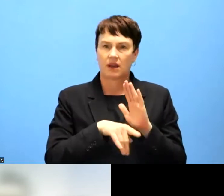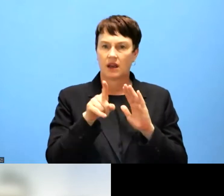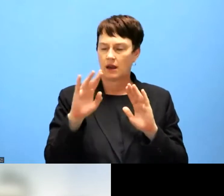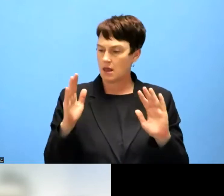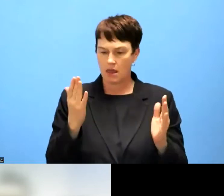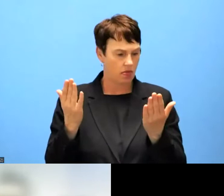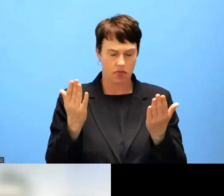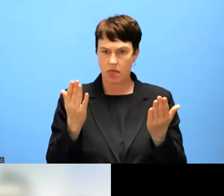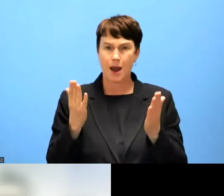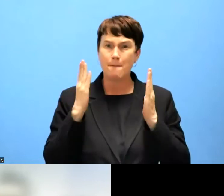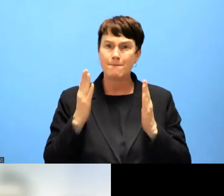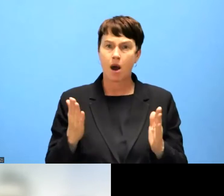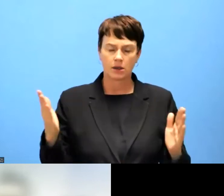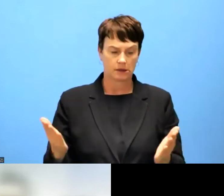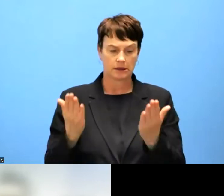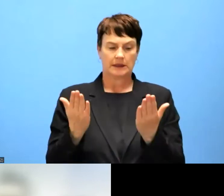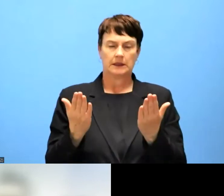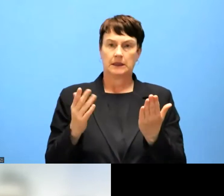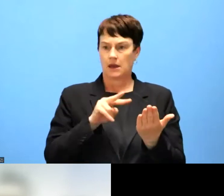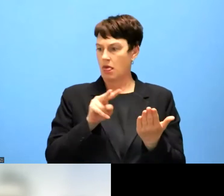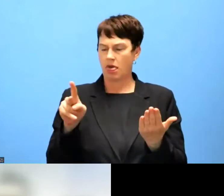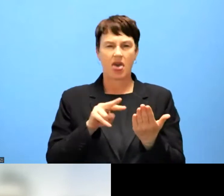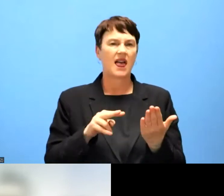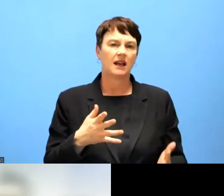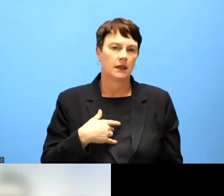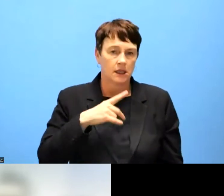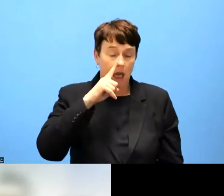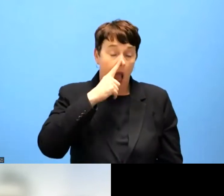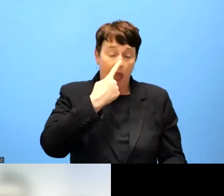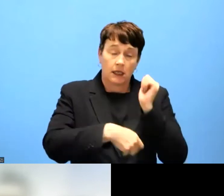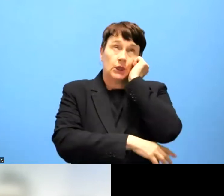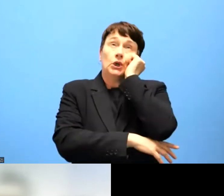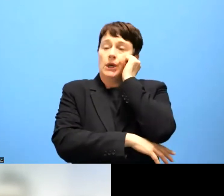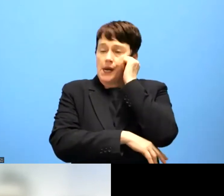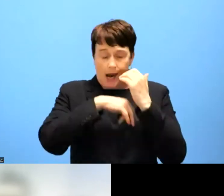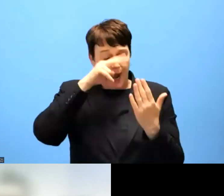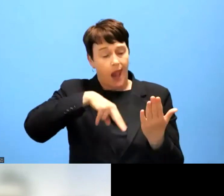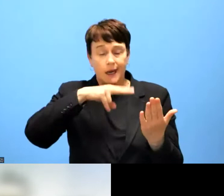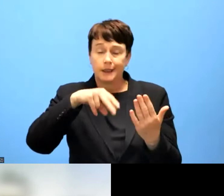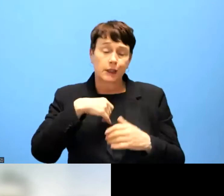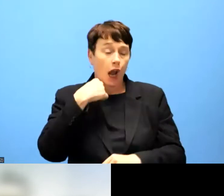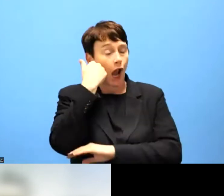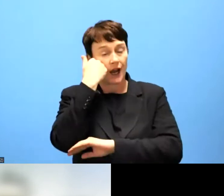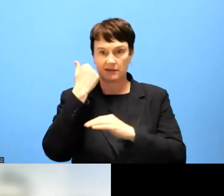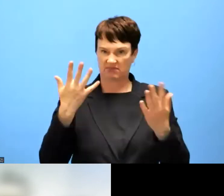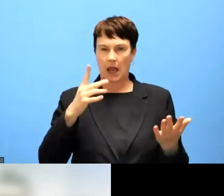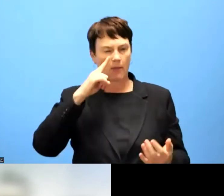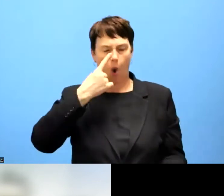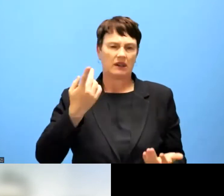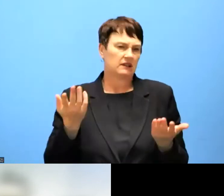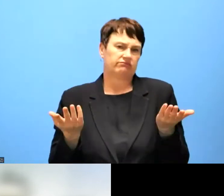same time, and that's simply boring. Other topics are, for example,